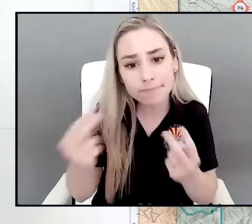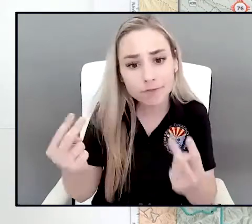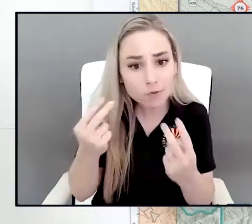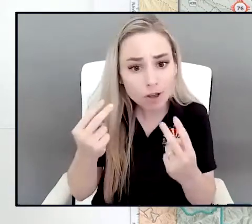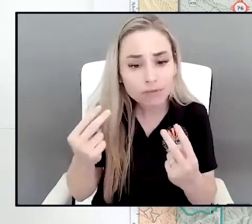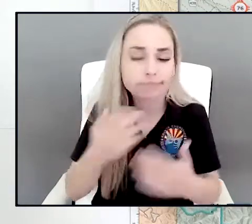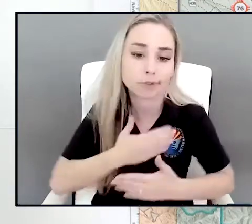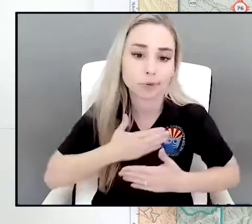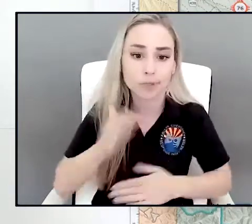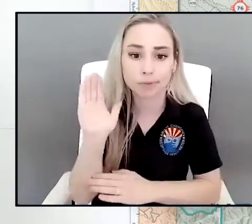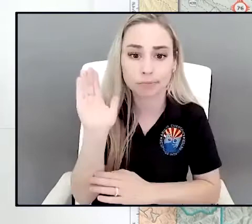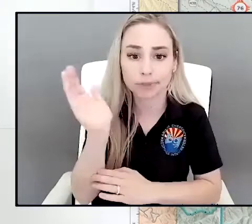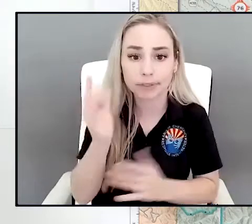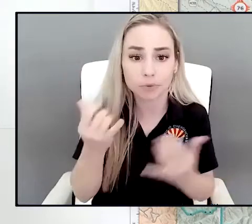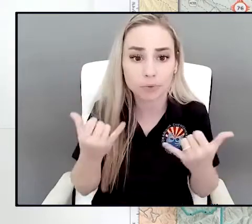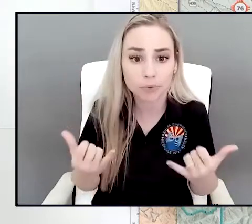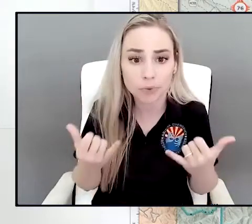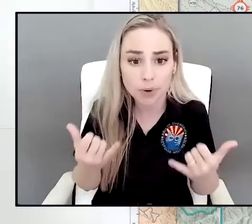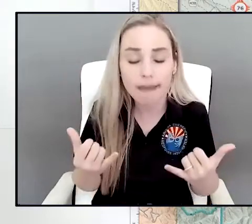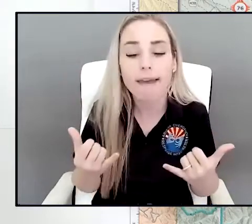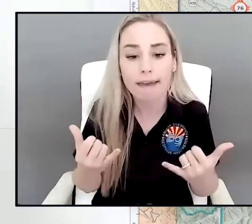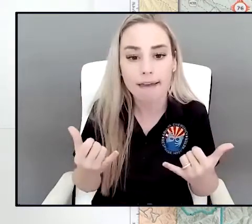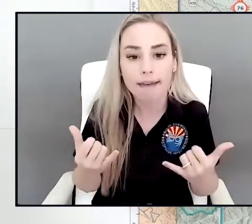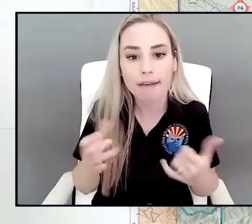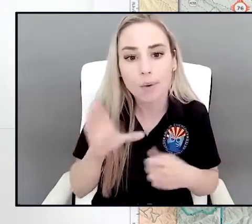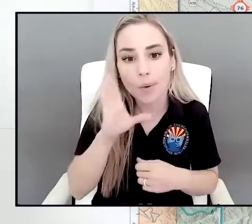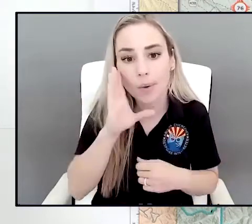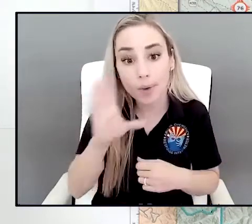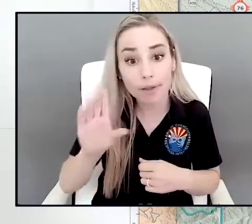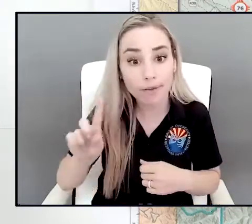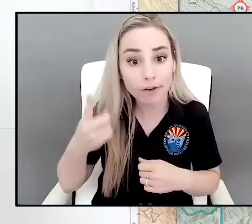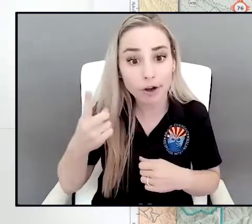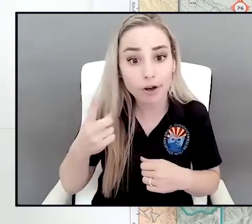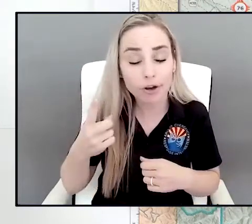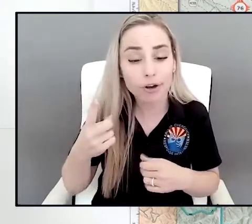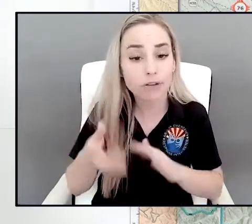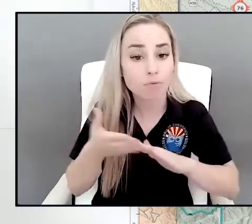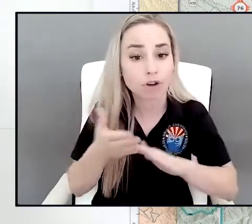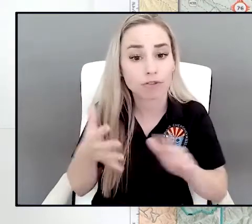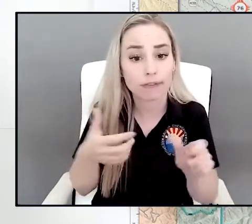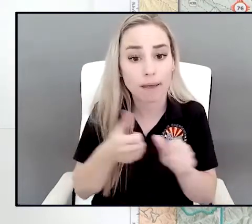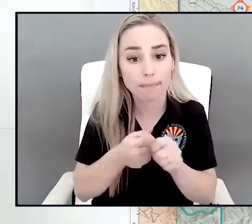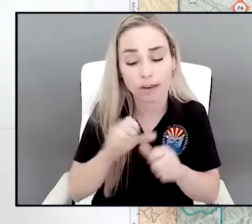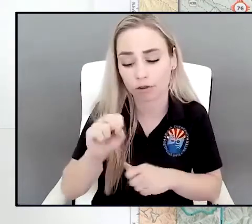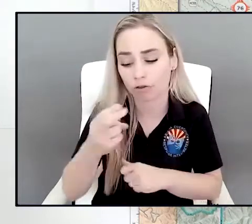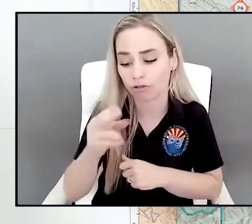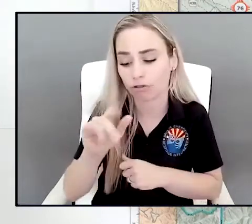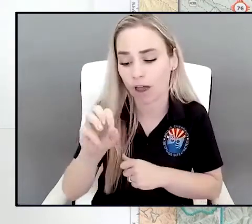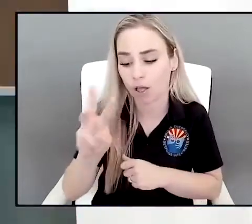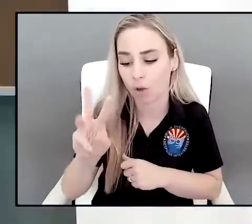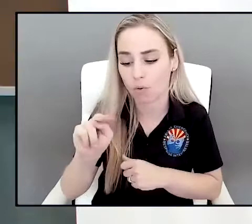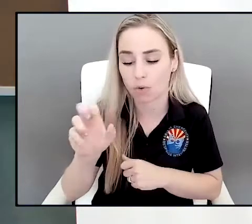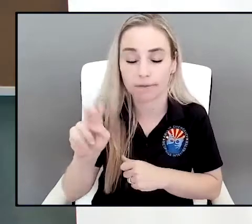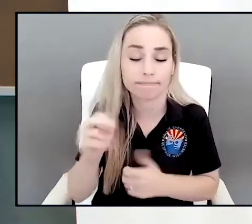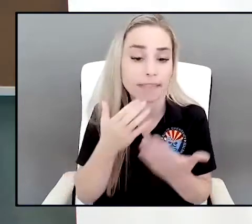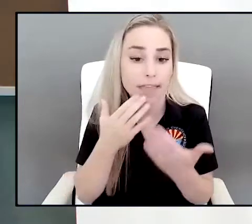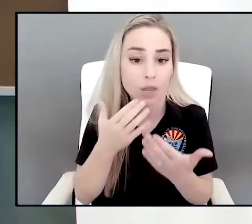And I hope you enjoy the presentation today. And we're going to start off with an operational update with Shilow Norton. Thank